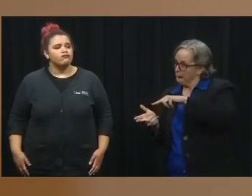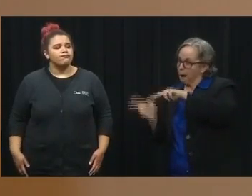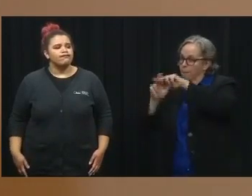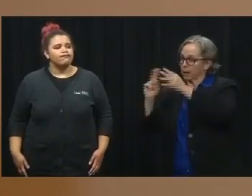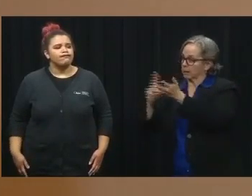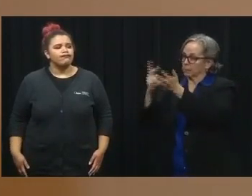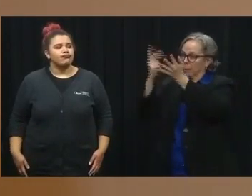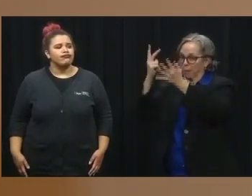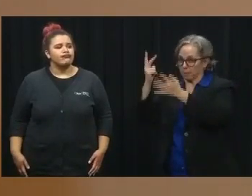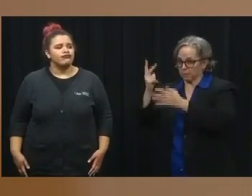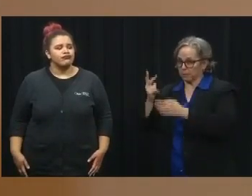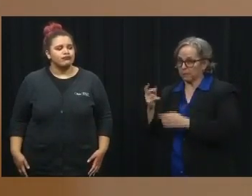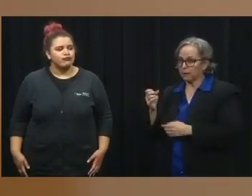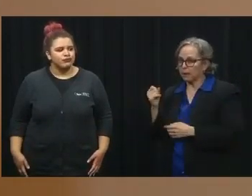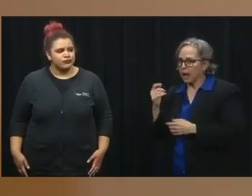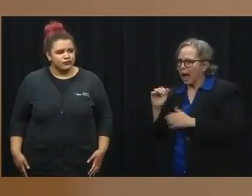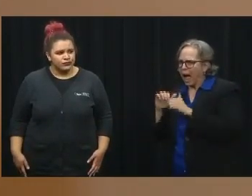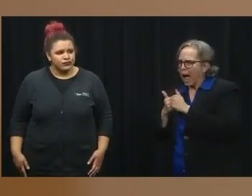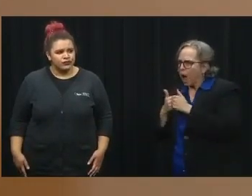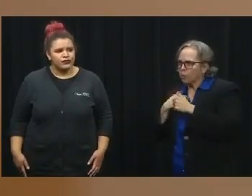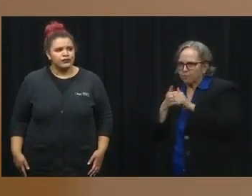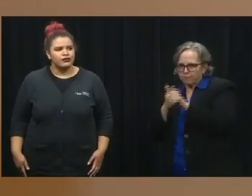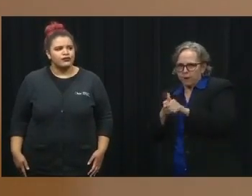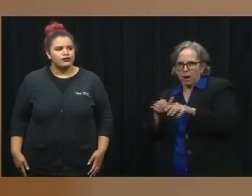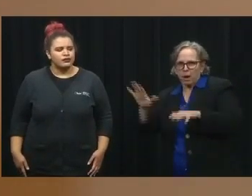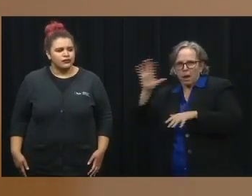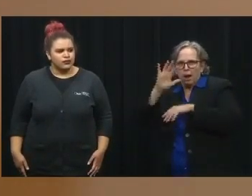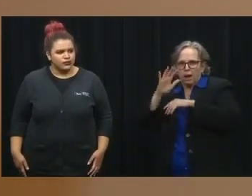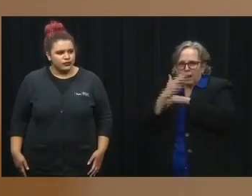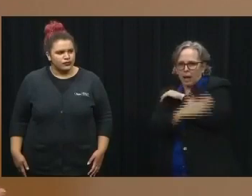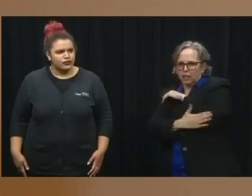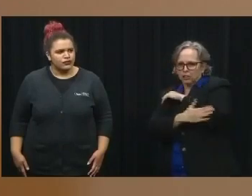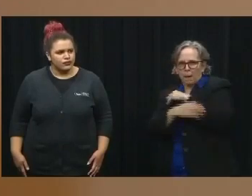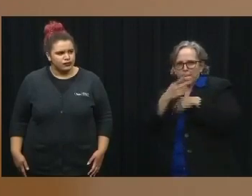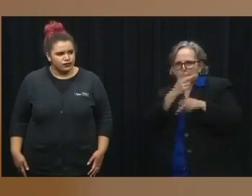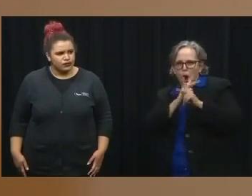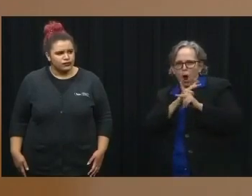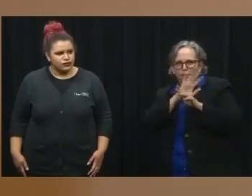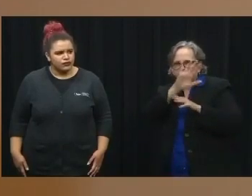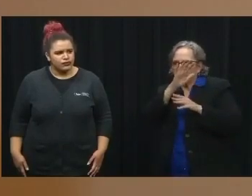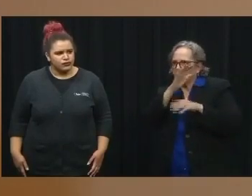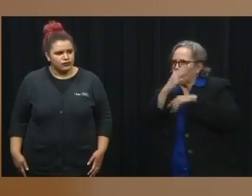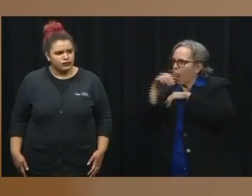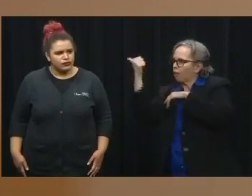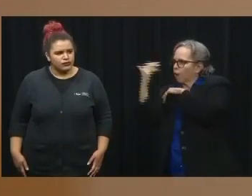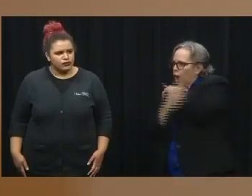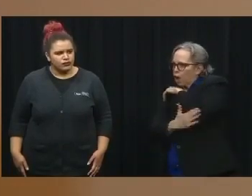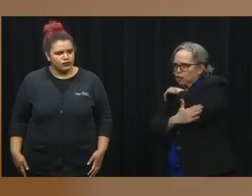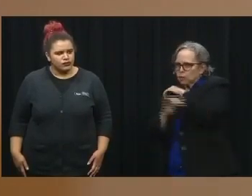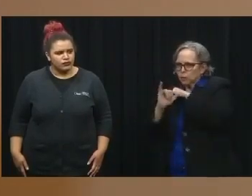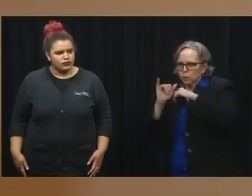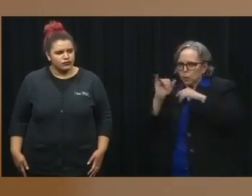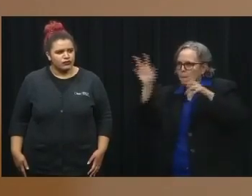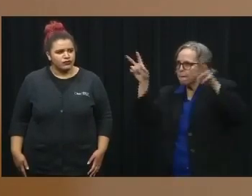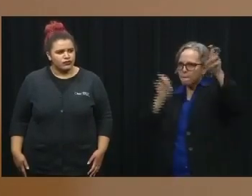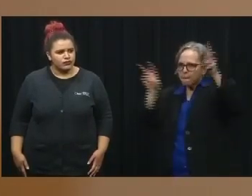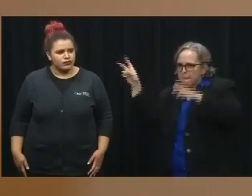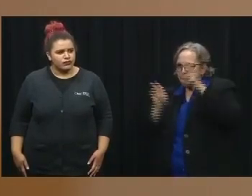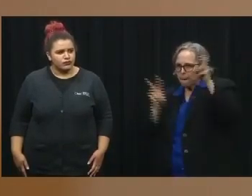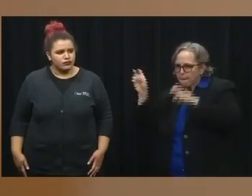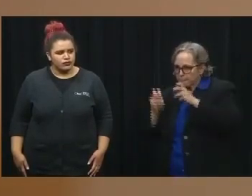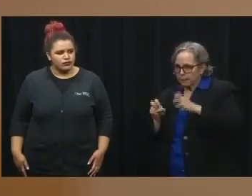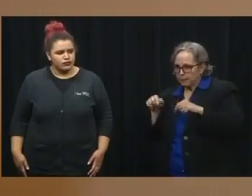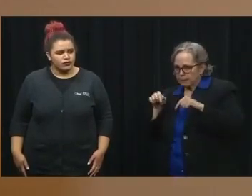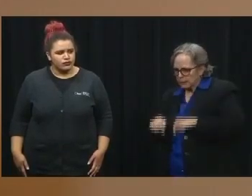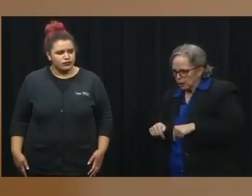the UK modeling, and it's looking, from our preliminary look, our first look into Ohio's data, that we had at least enough to do